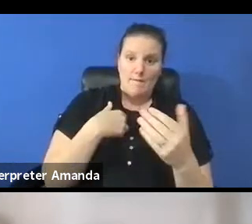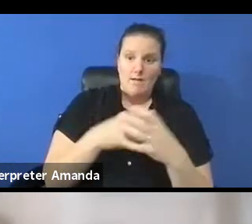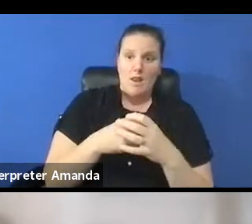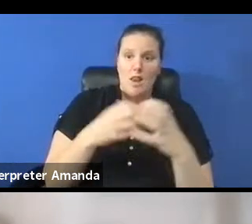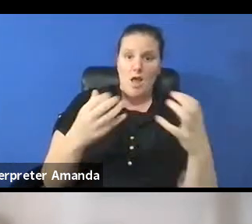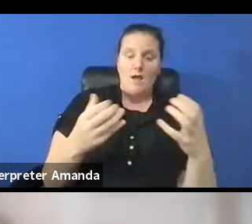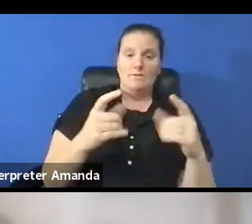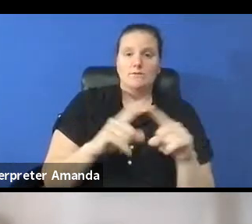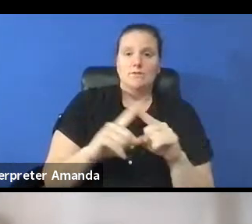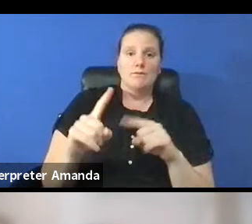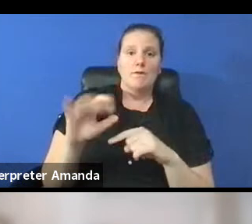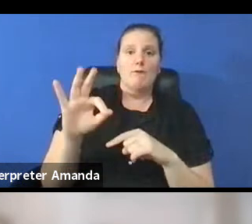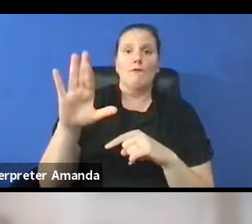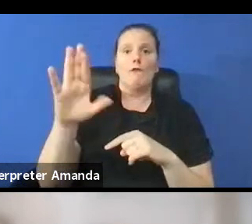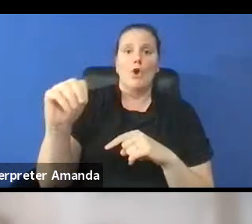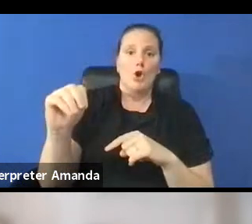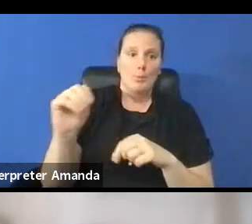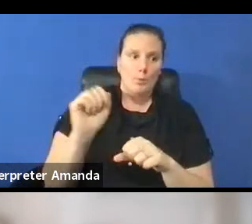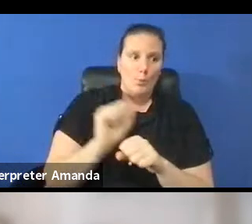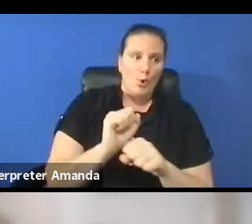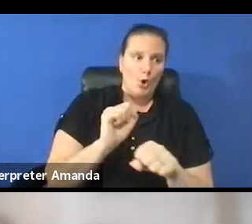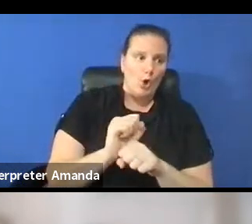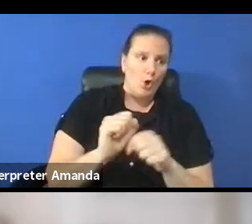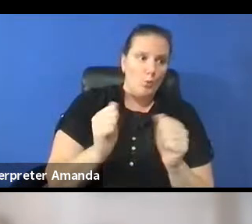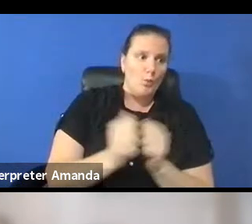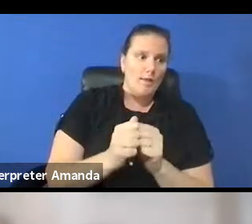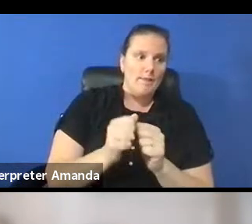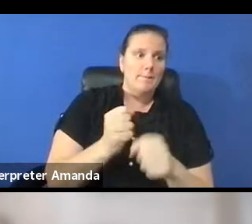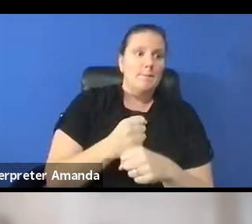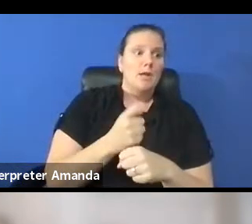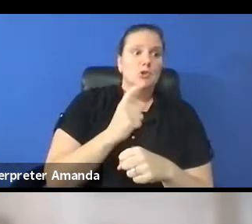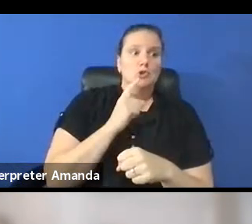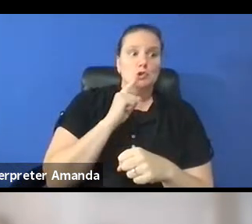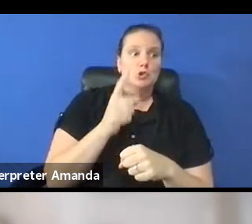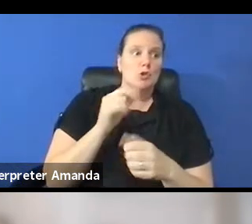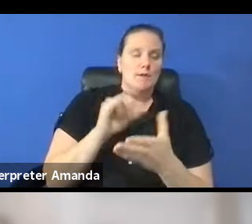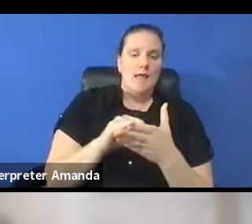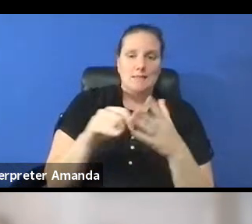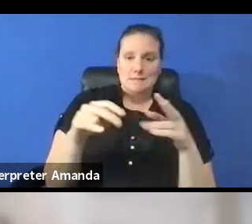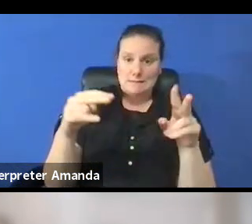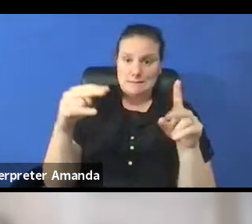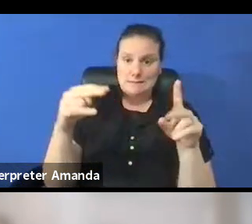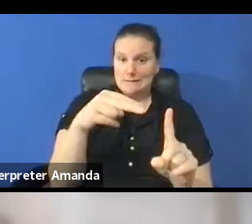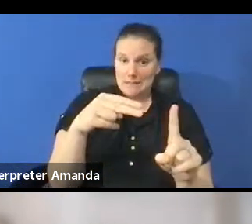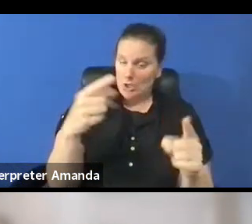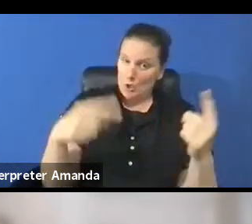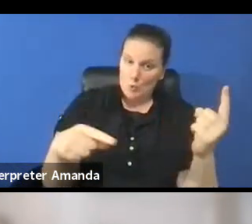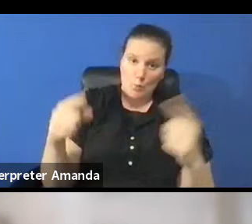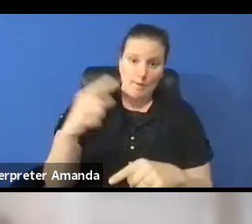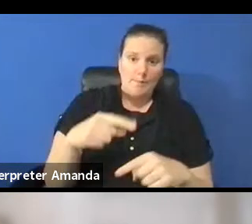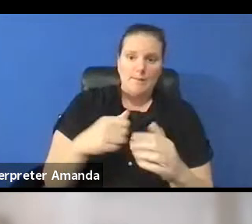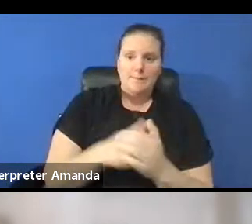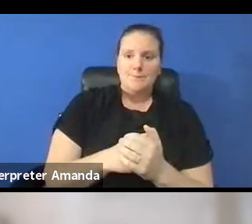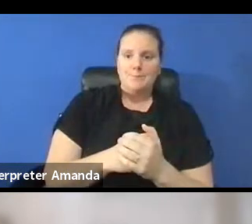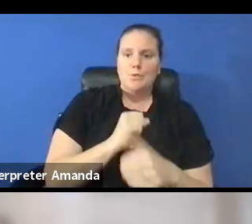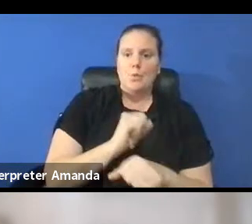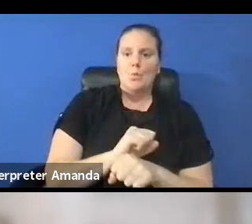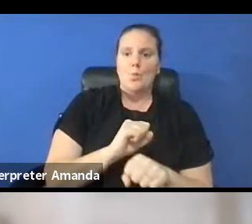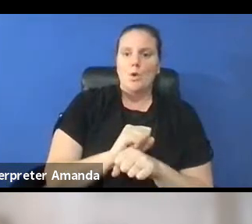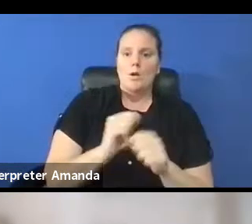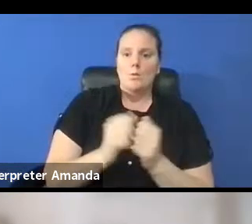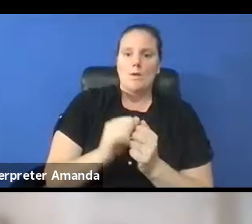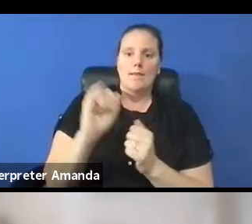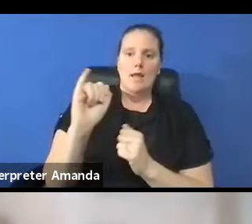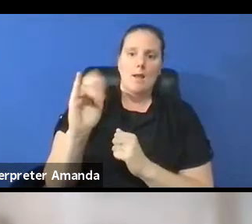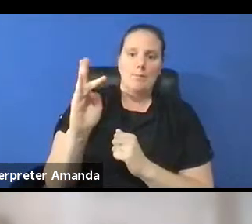firms that it consults with or works with, making sure that this is seen as an agreement that when working with IBR that you